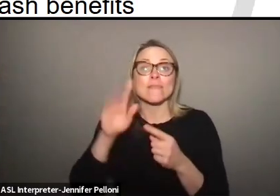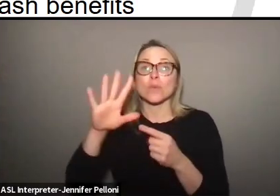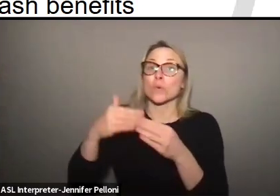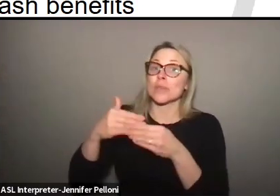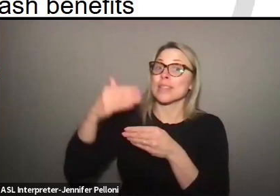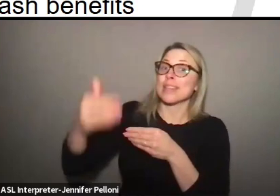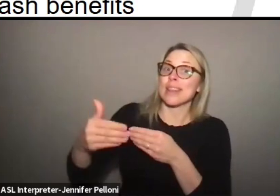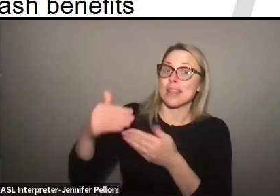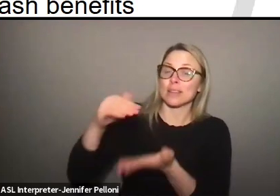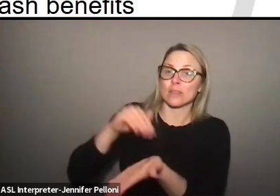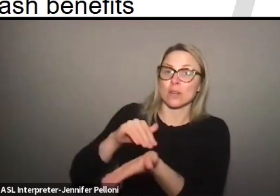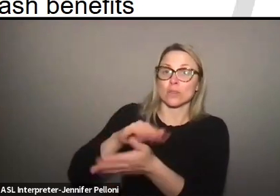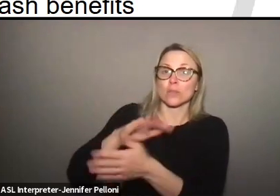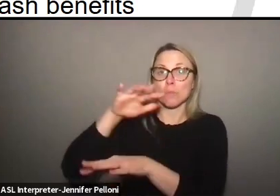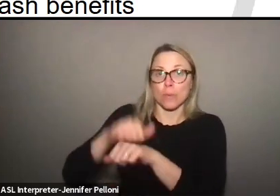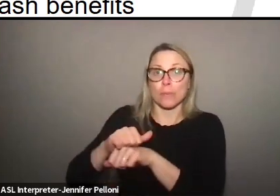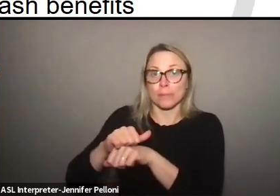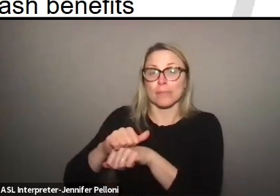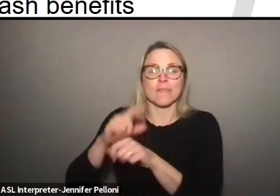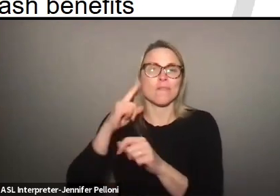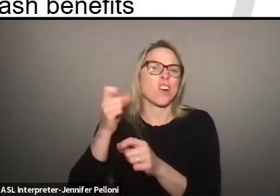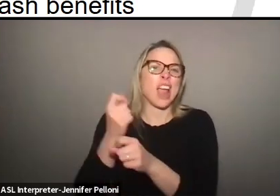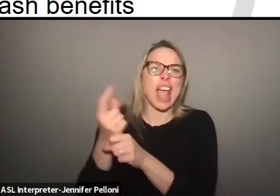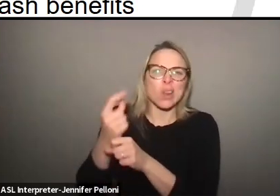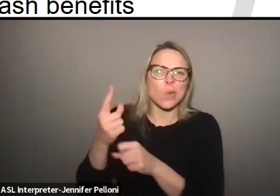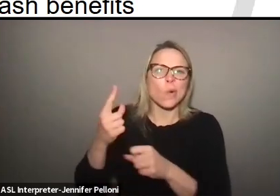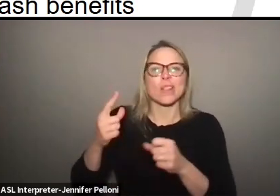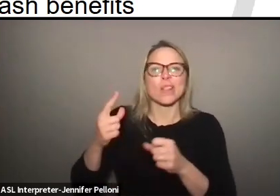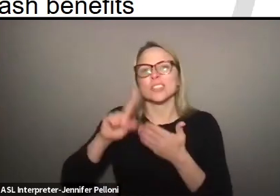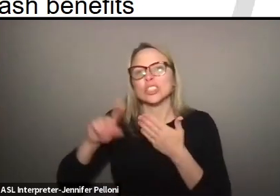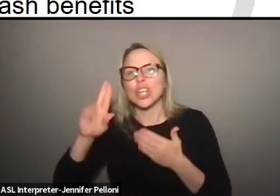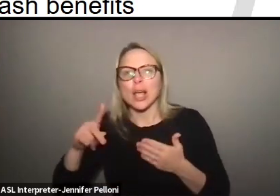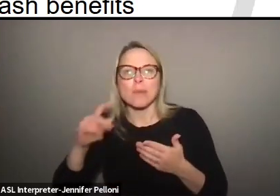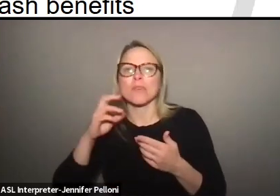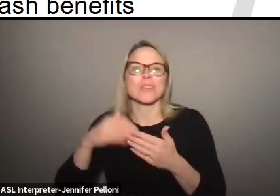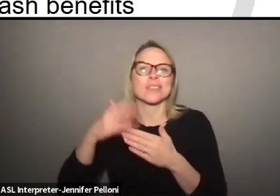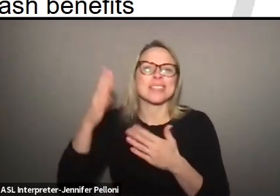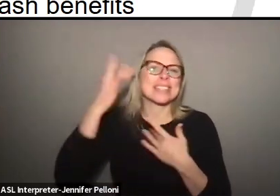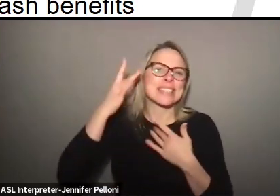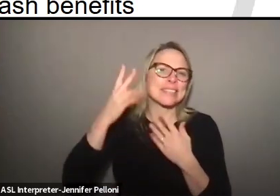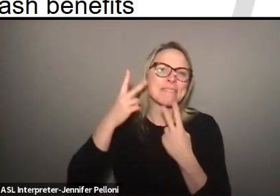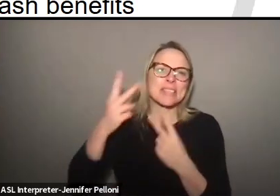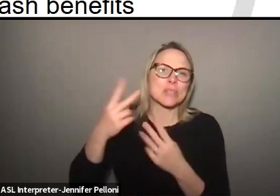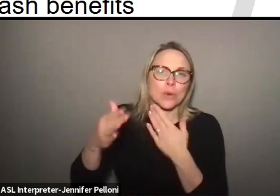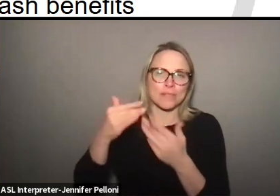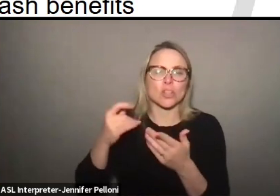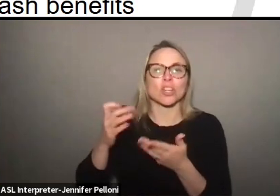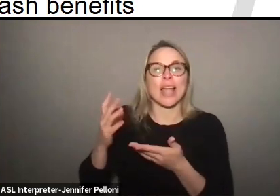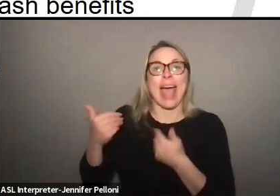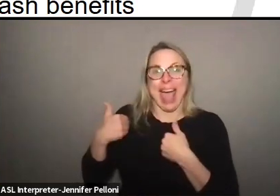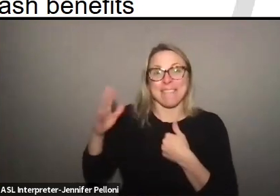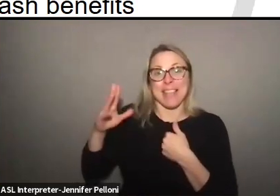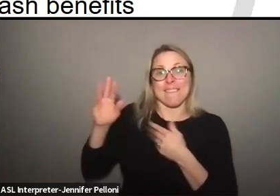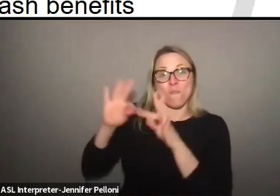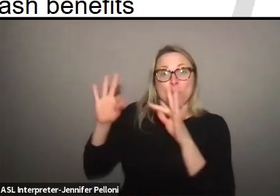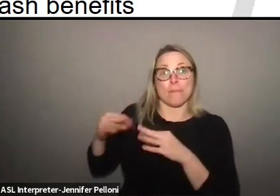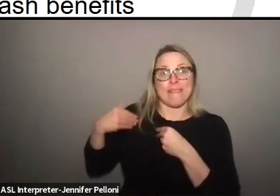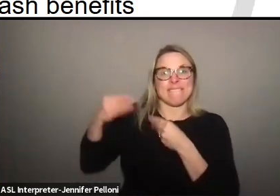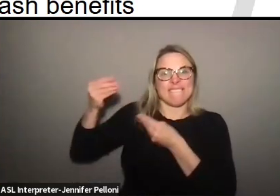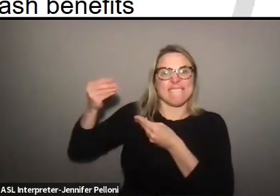next physician's visit for an annual checkup or even whatever, sick visit or whatever, take with you